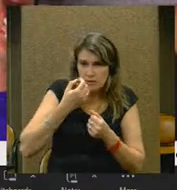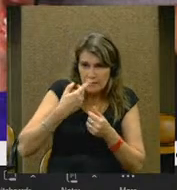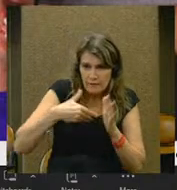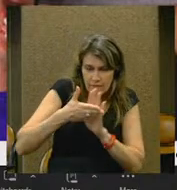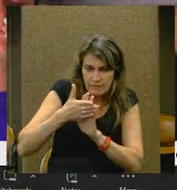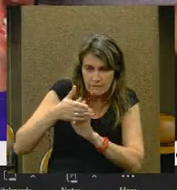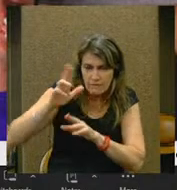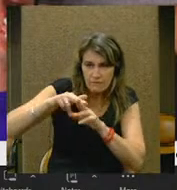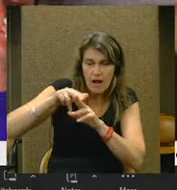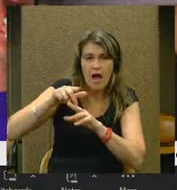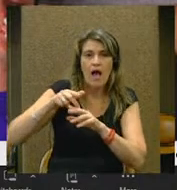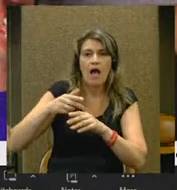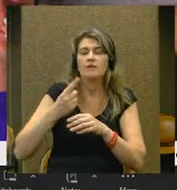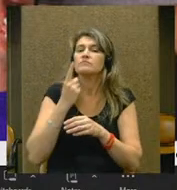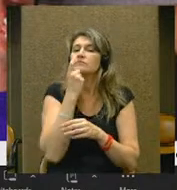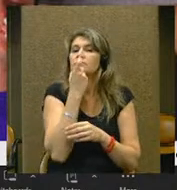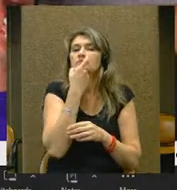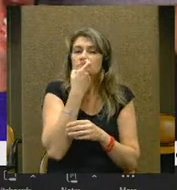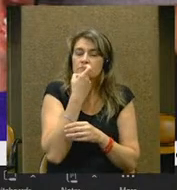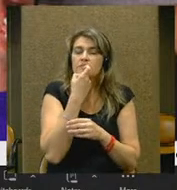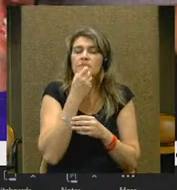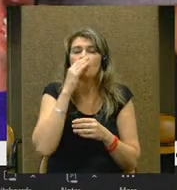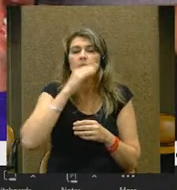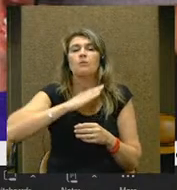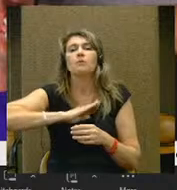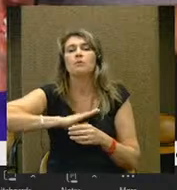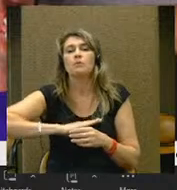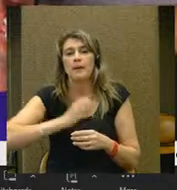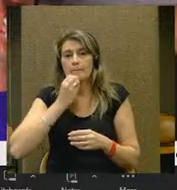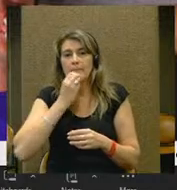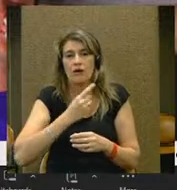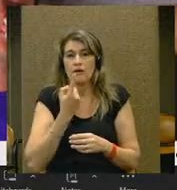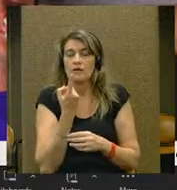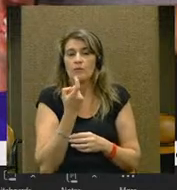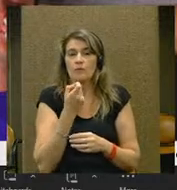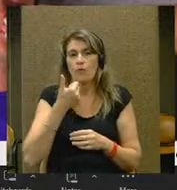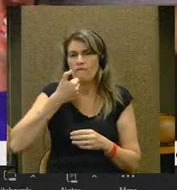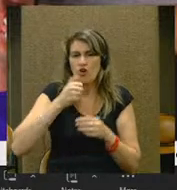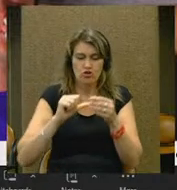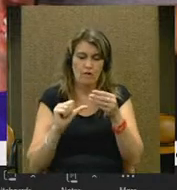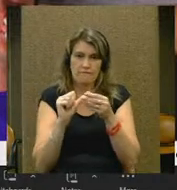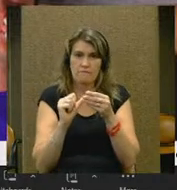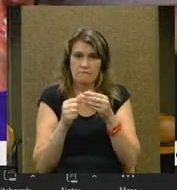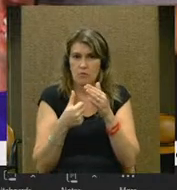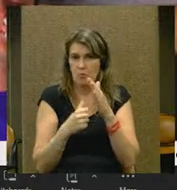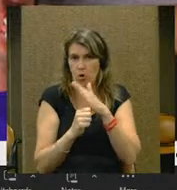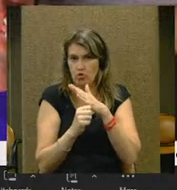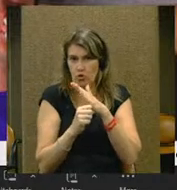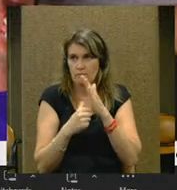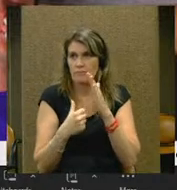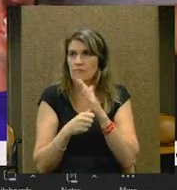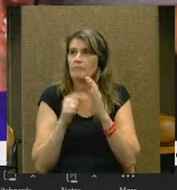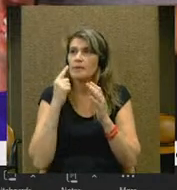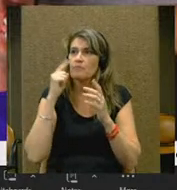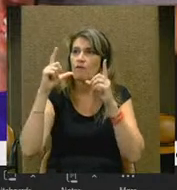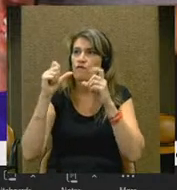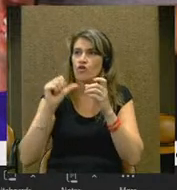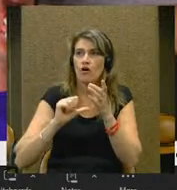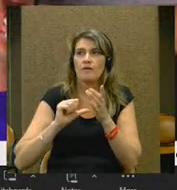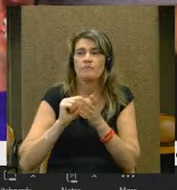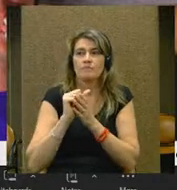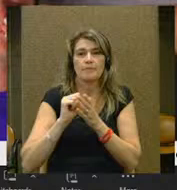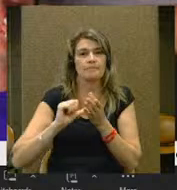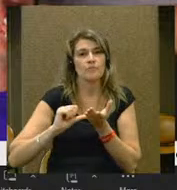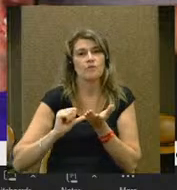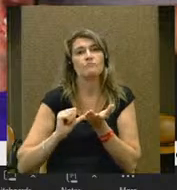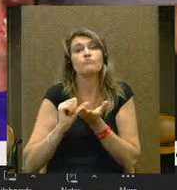push that button on the bottom, and it kind of releases the medication. And